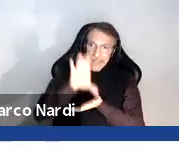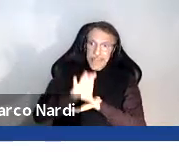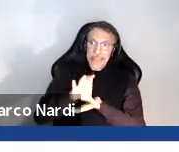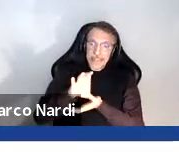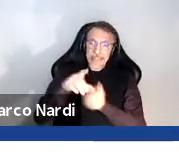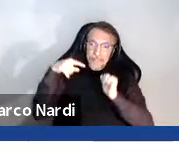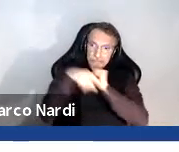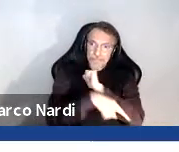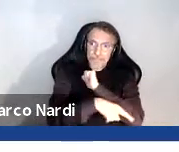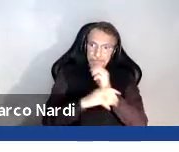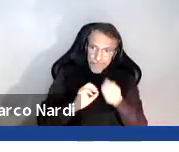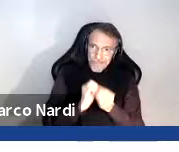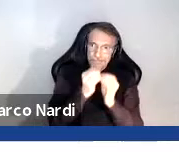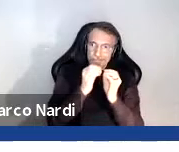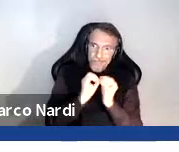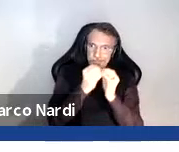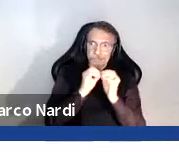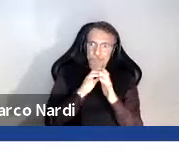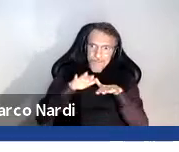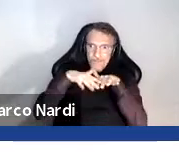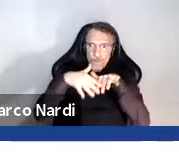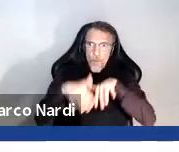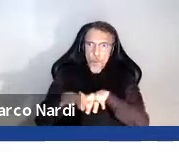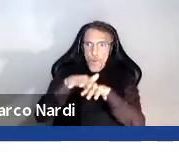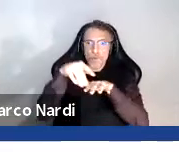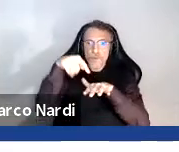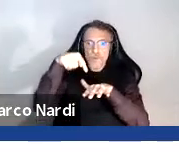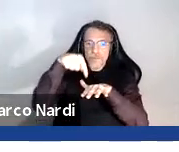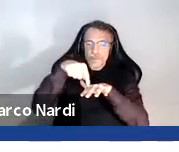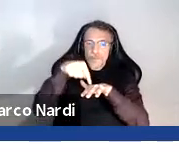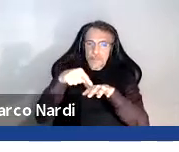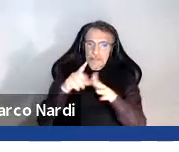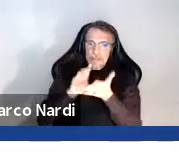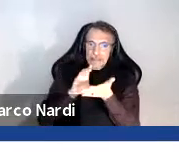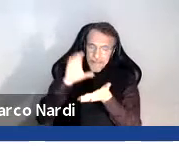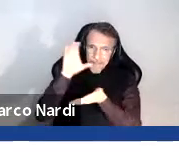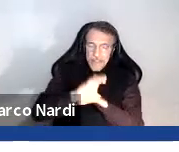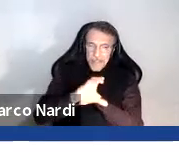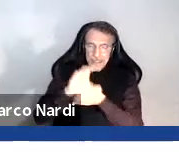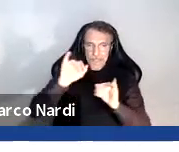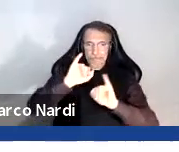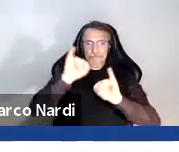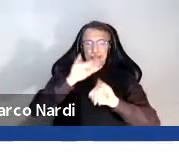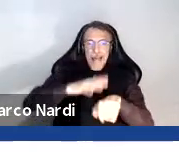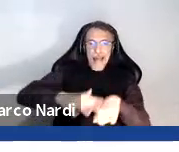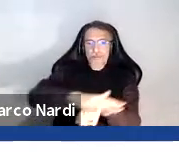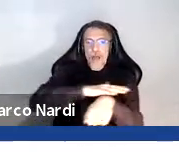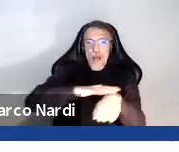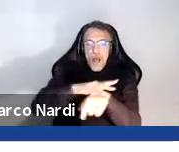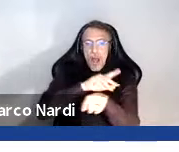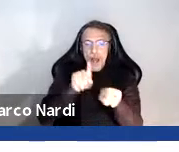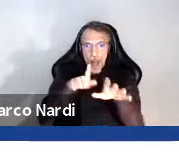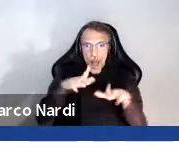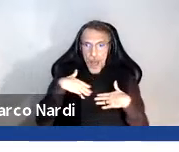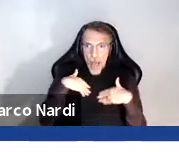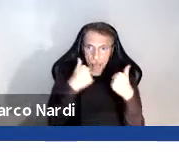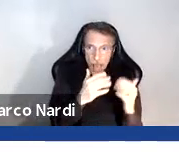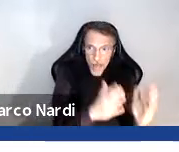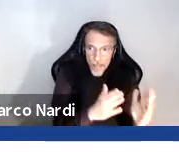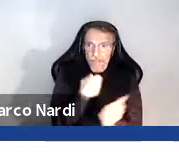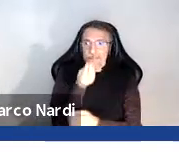debt generating flows include investments in critical areas like health,